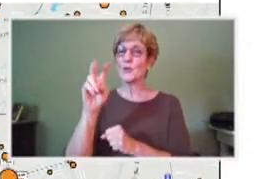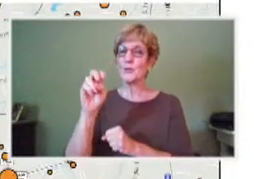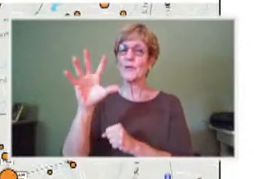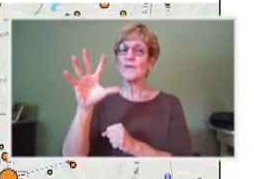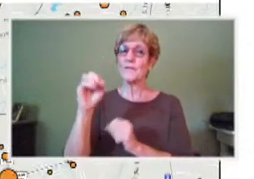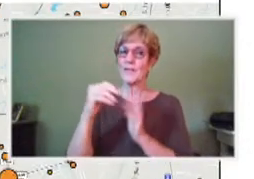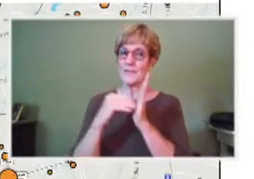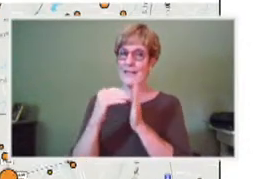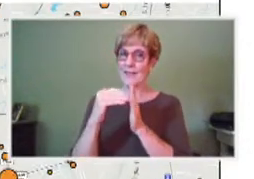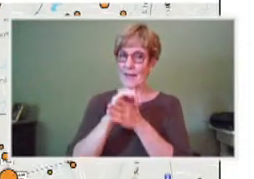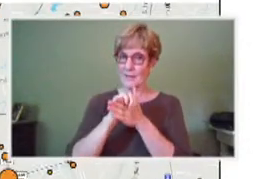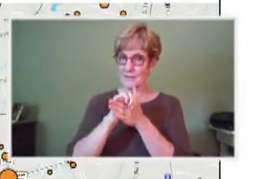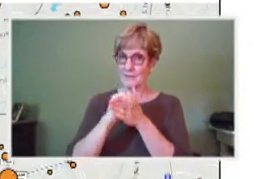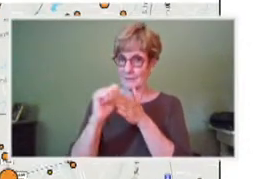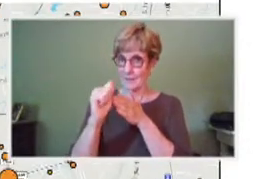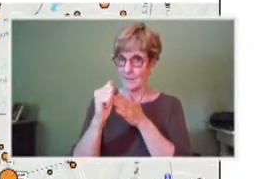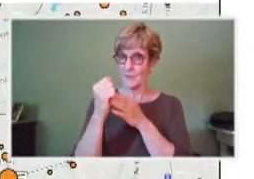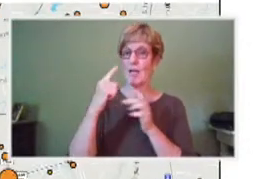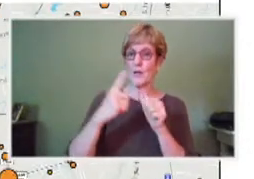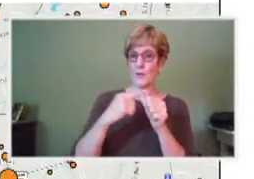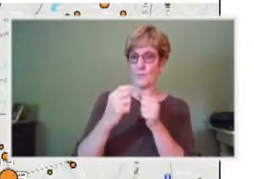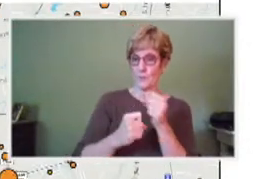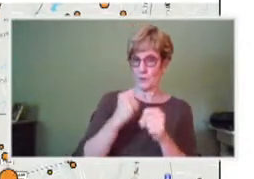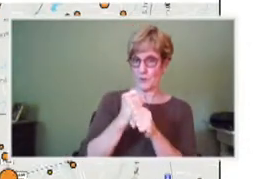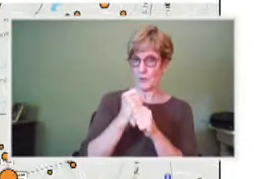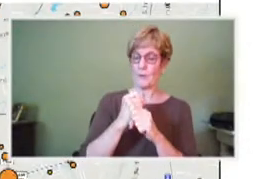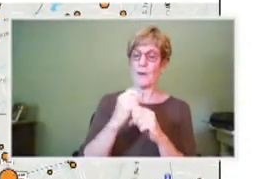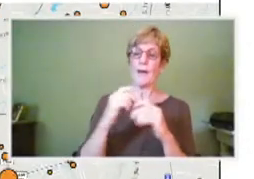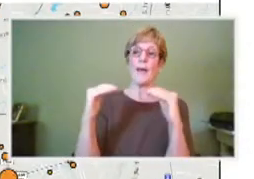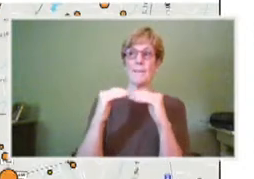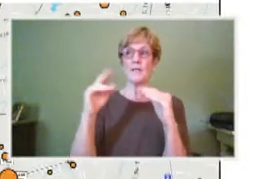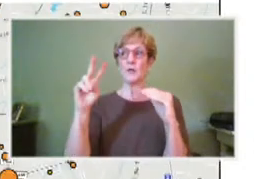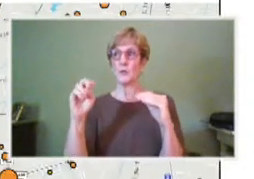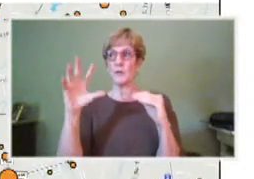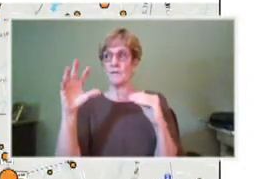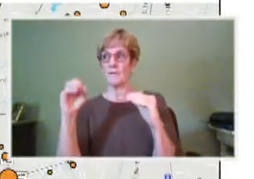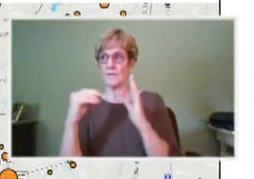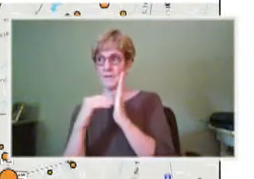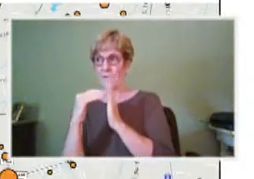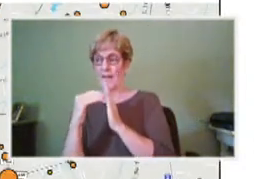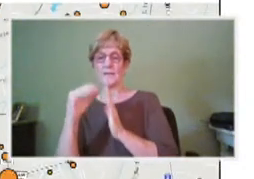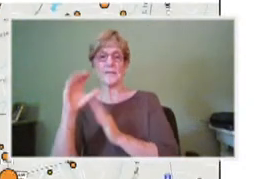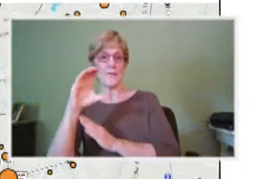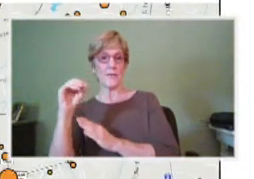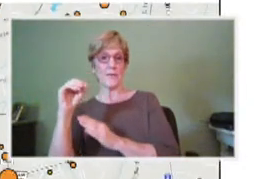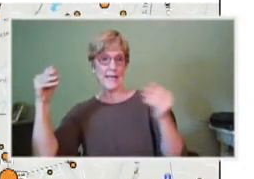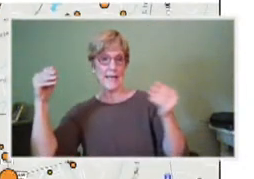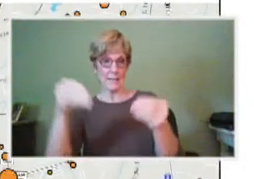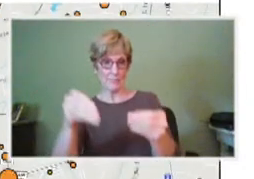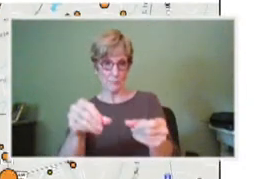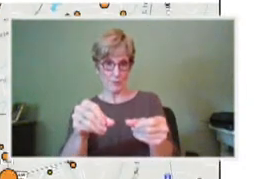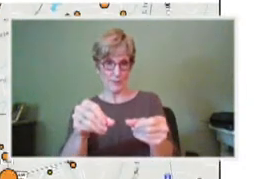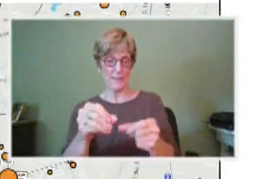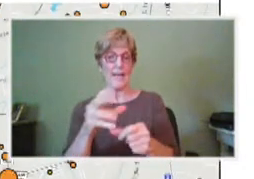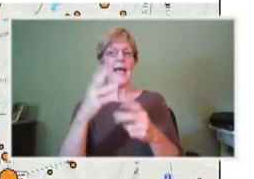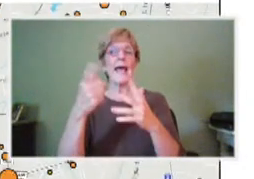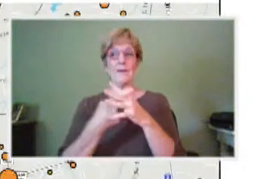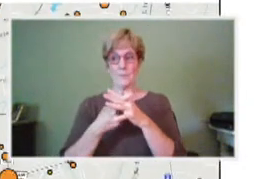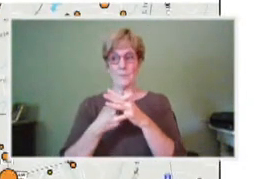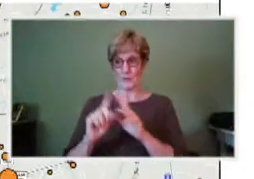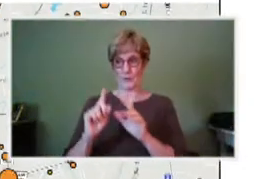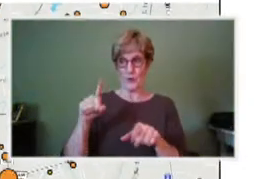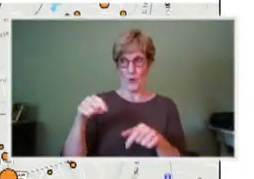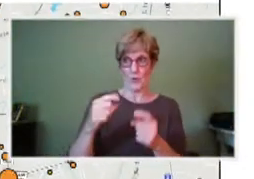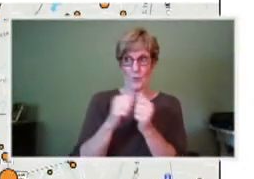in year one of this program, matched by the $250,000 that the county put forward. And since its inception, along with